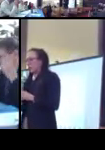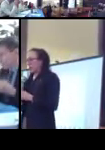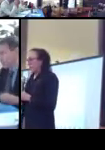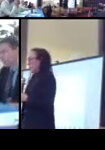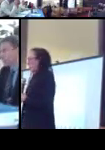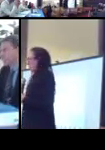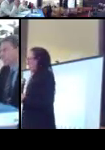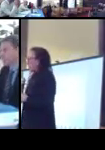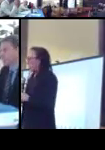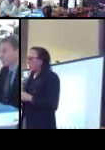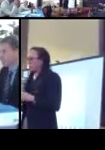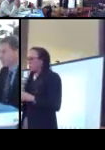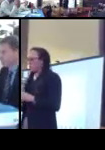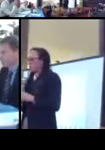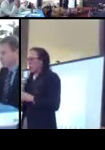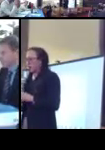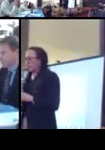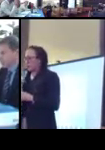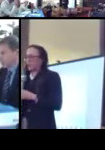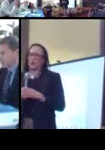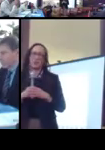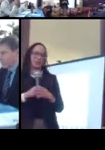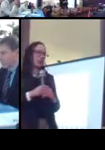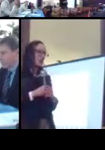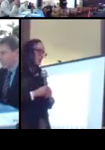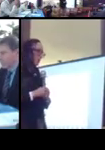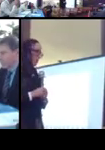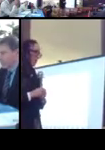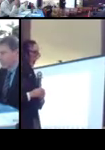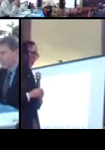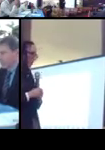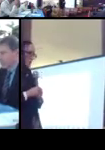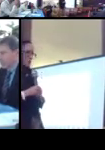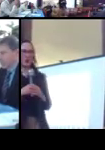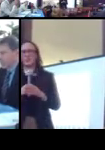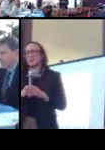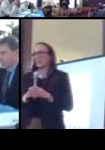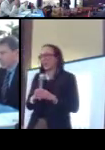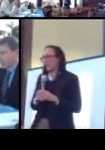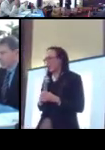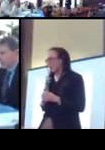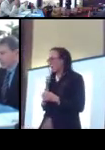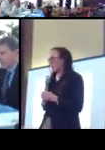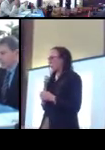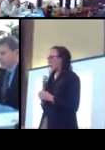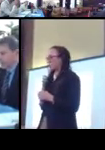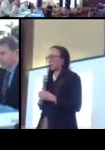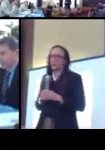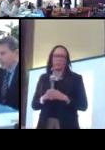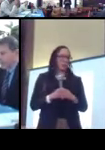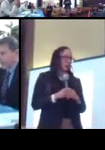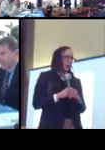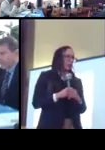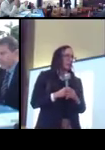We have a number of community residents who have a few words to say about